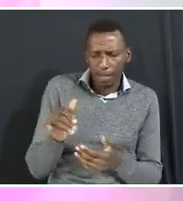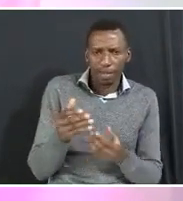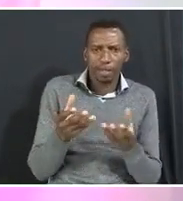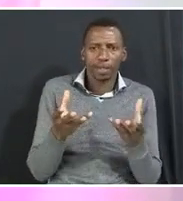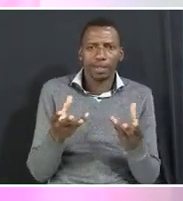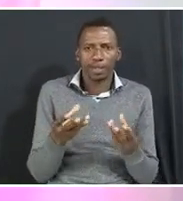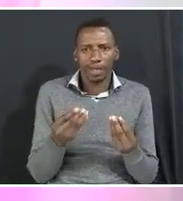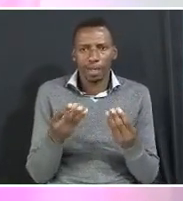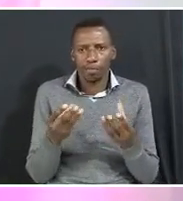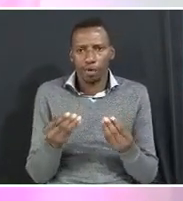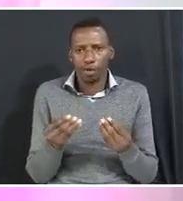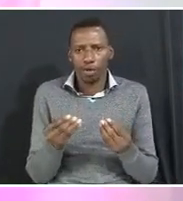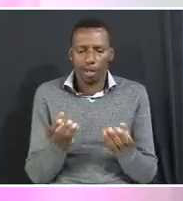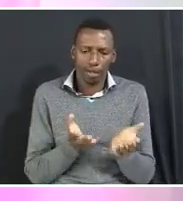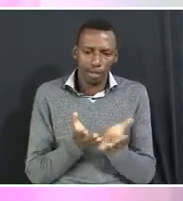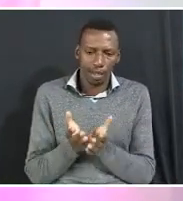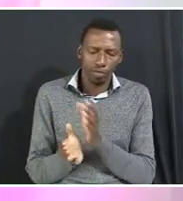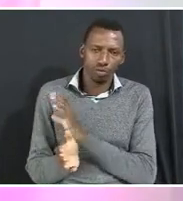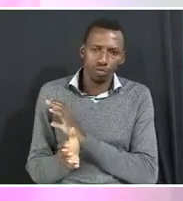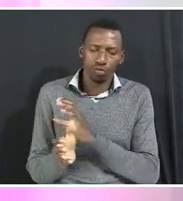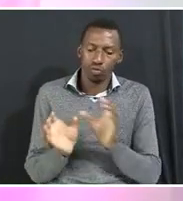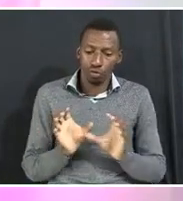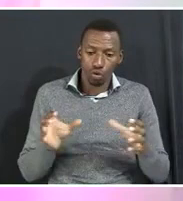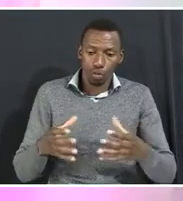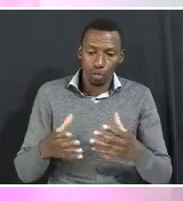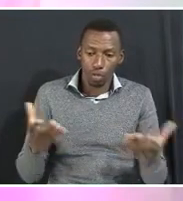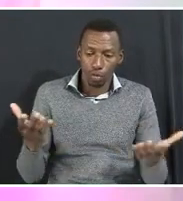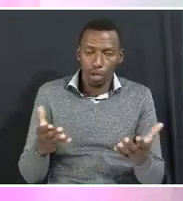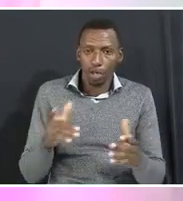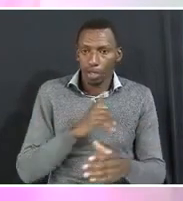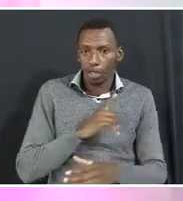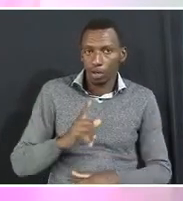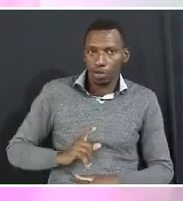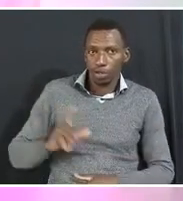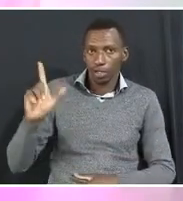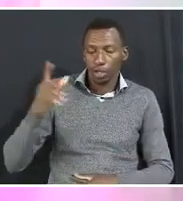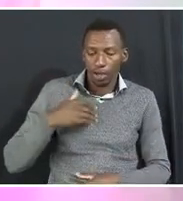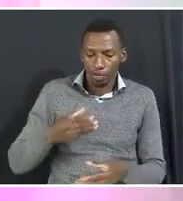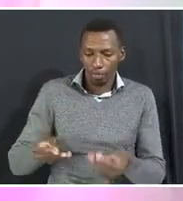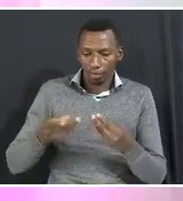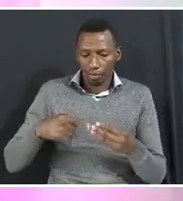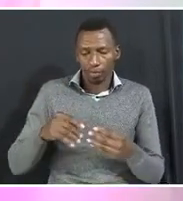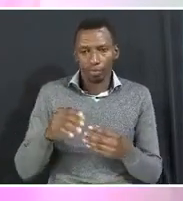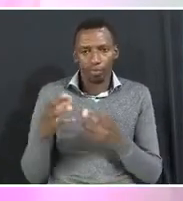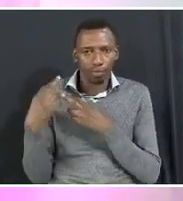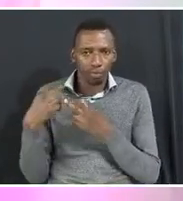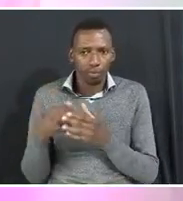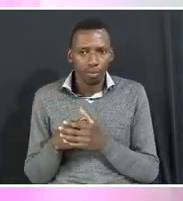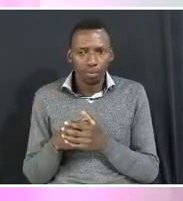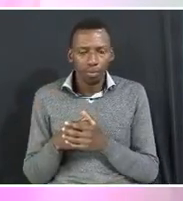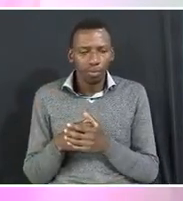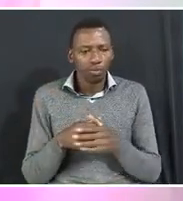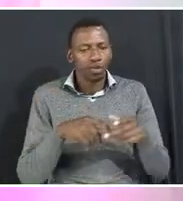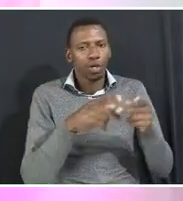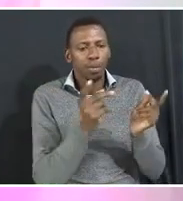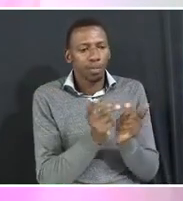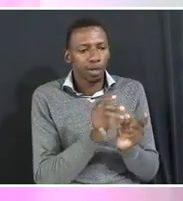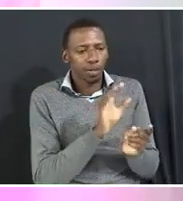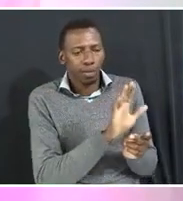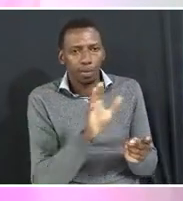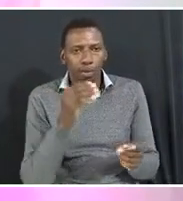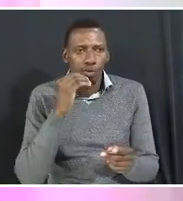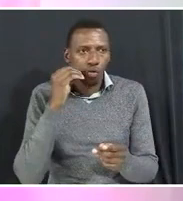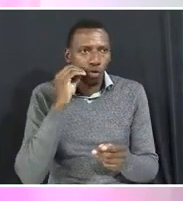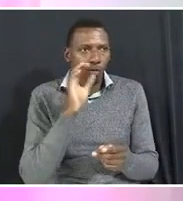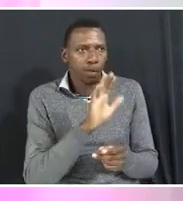service to the community where the Lord has appointed us? Have you ever known that wherever you stay, or the day we